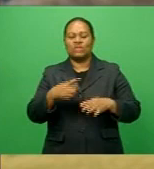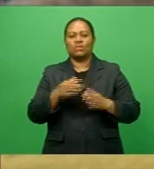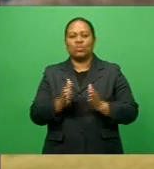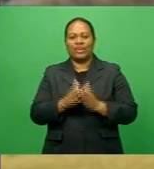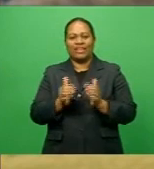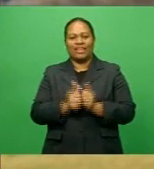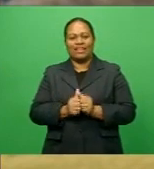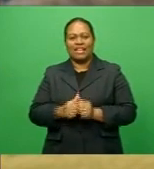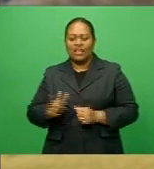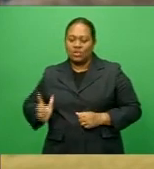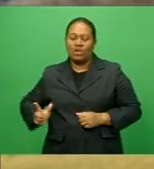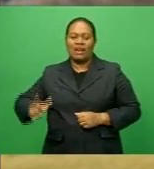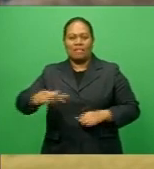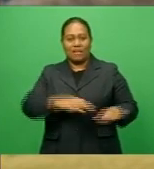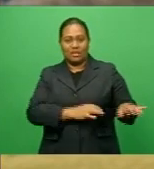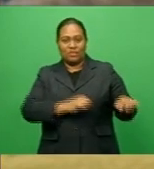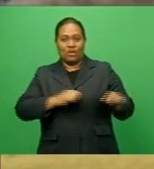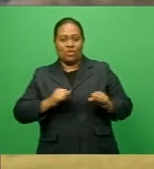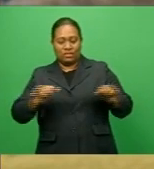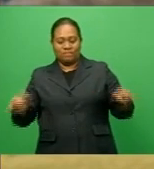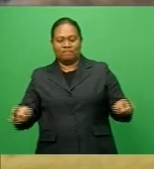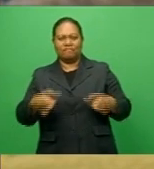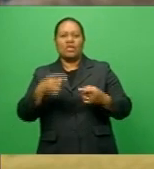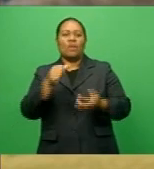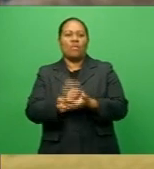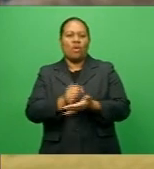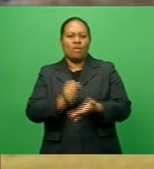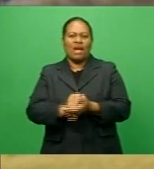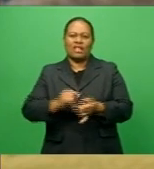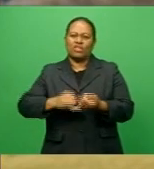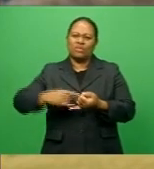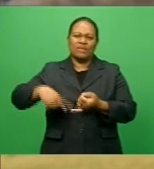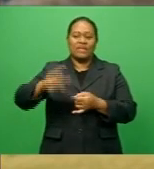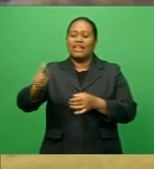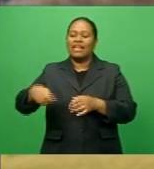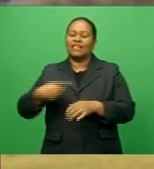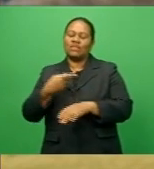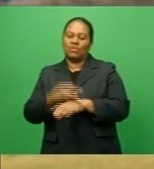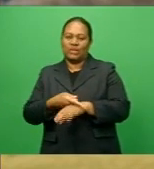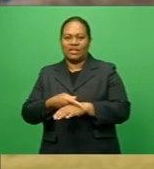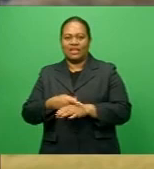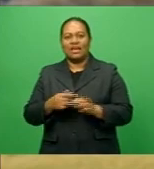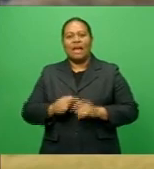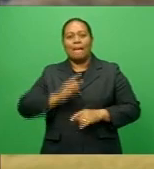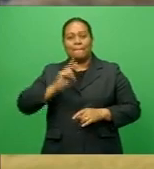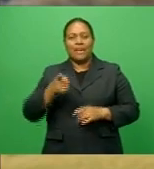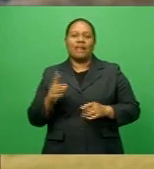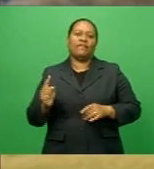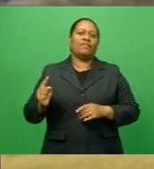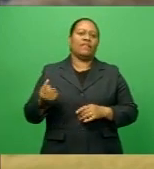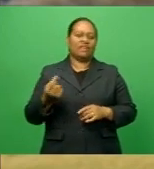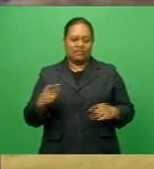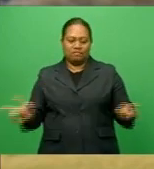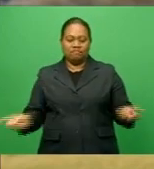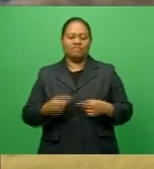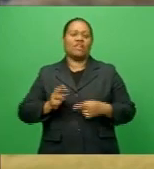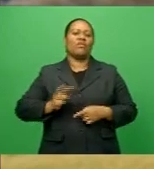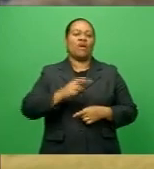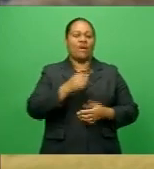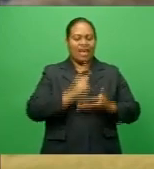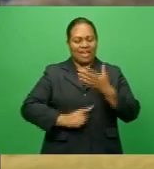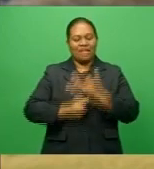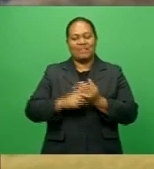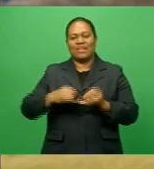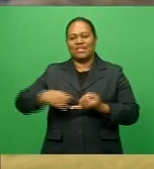The Mbamba Single Lions host the tournament proper at Subrel Park next weekend, but will have to first take on Rewa in the capital.